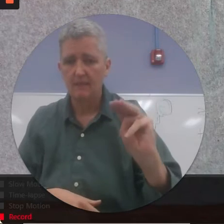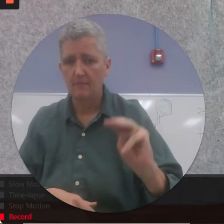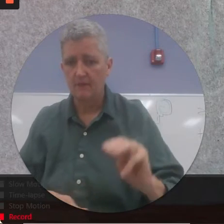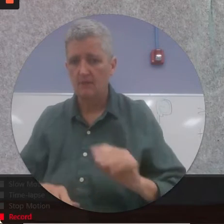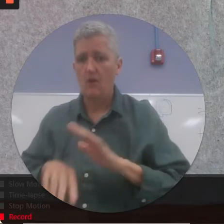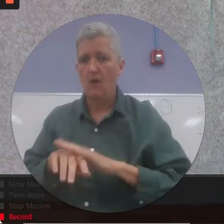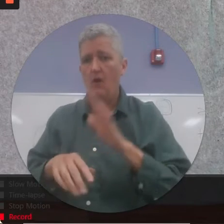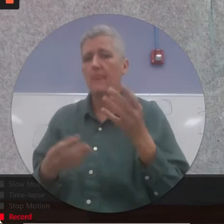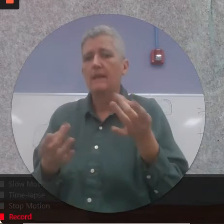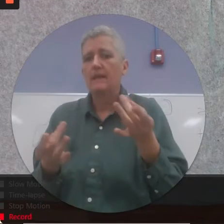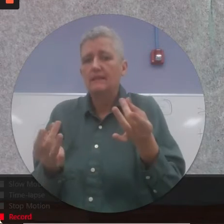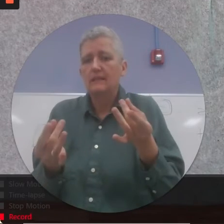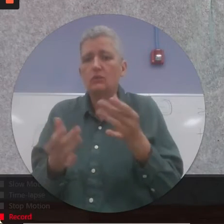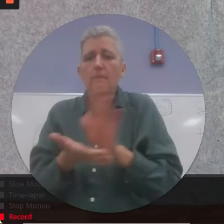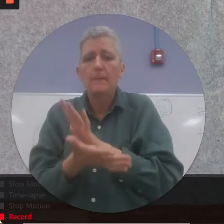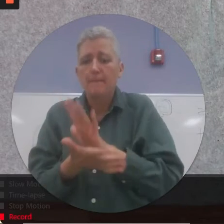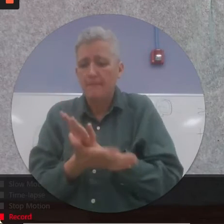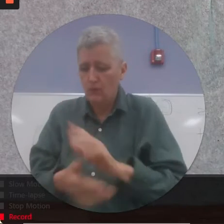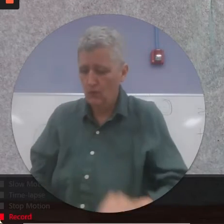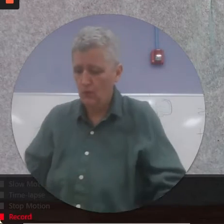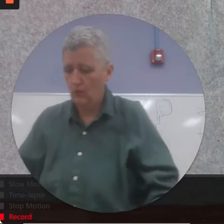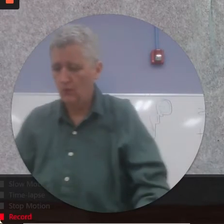the tissue paper.